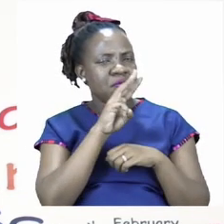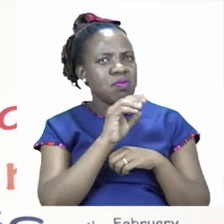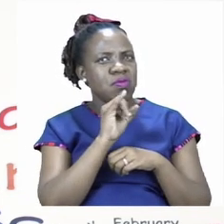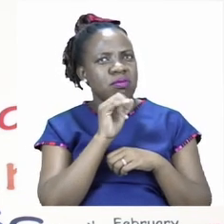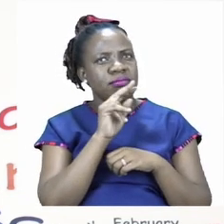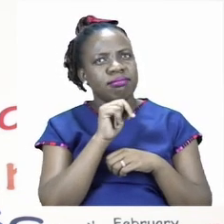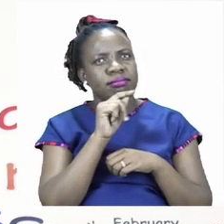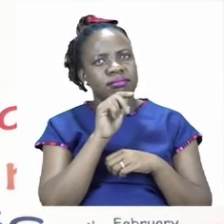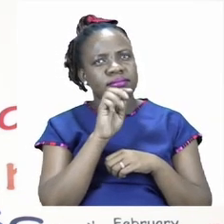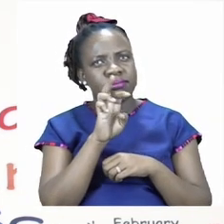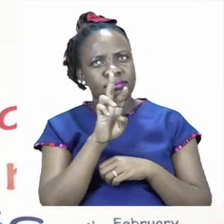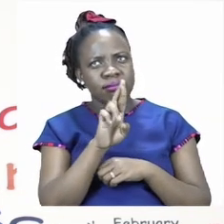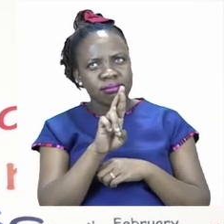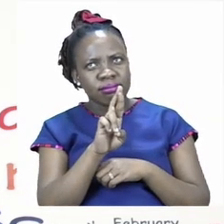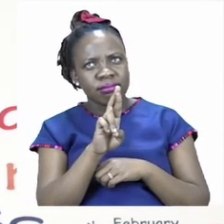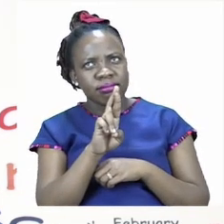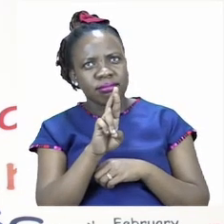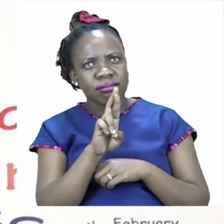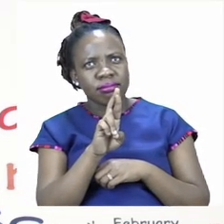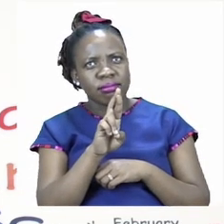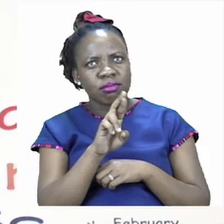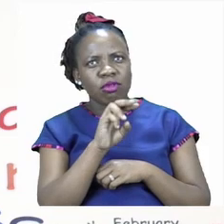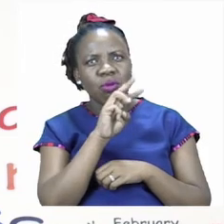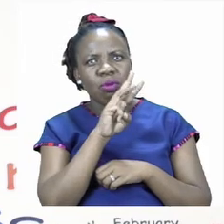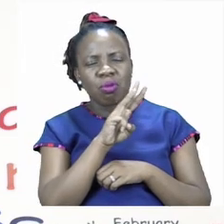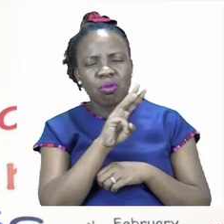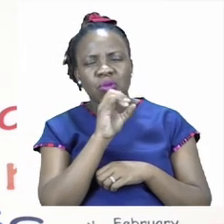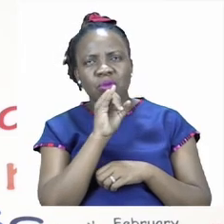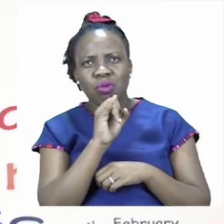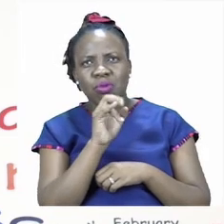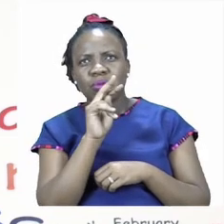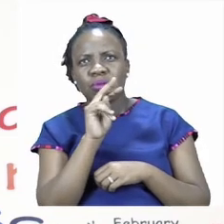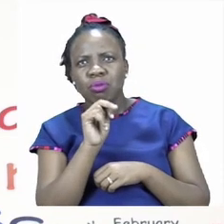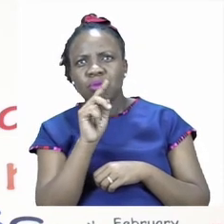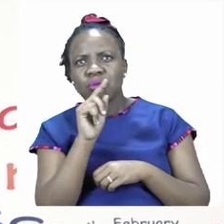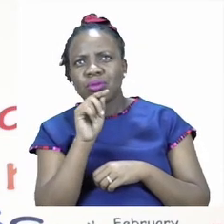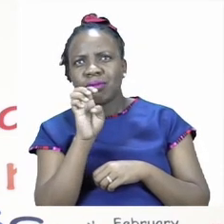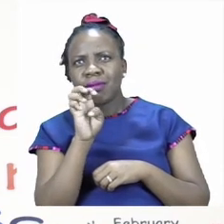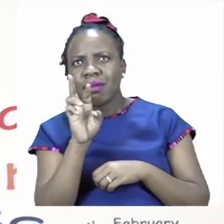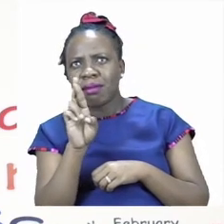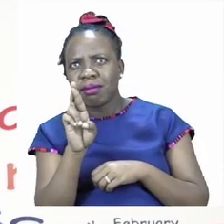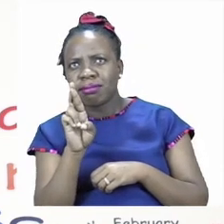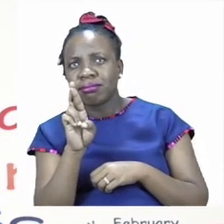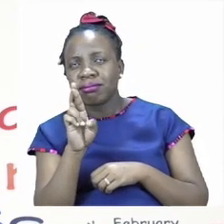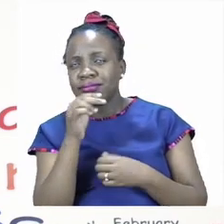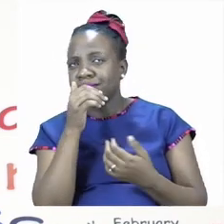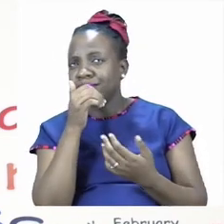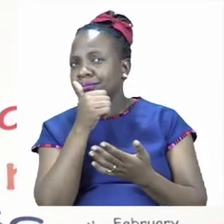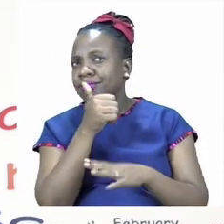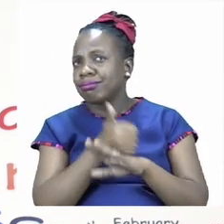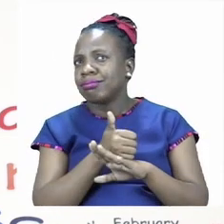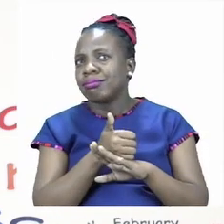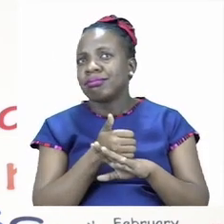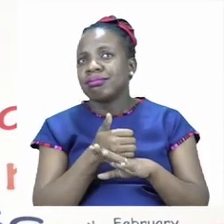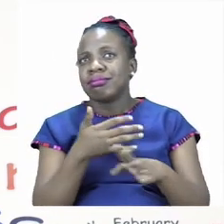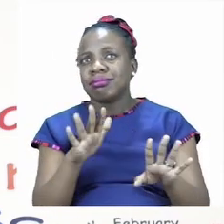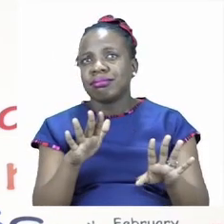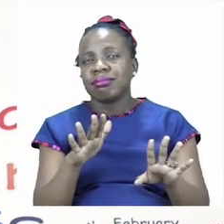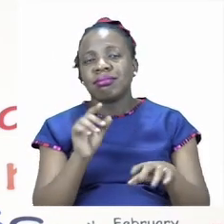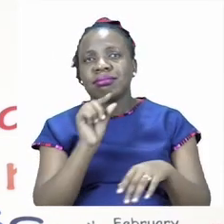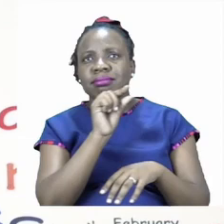W, I, N, T, E, and R. So that means I have found the